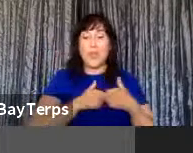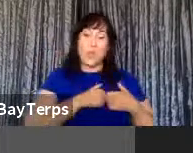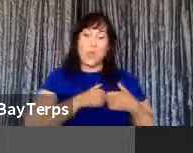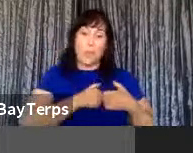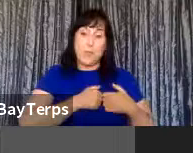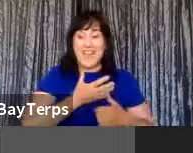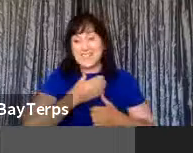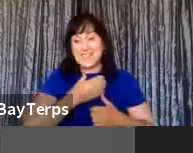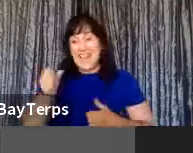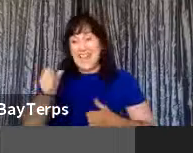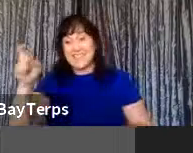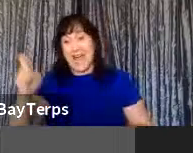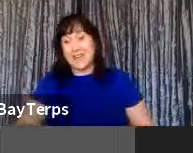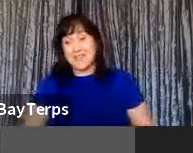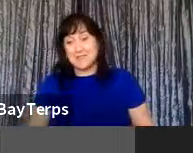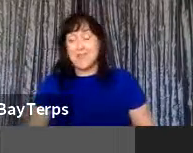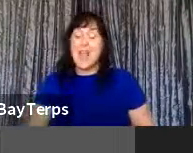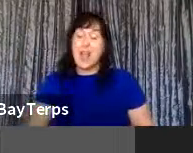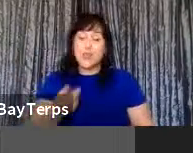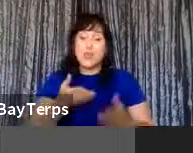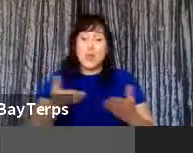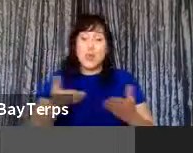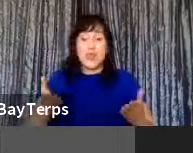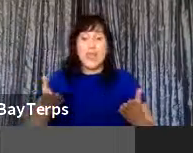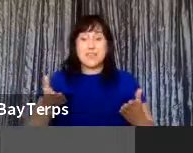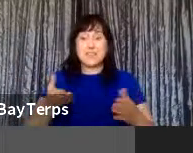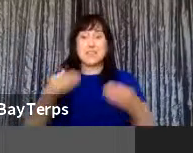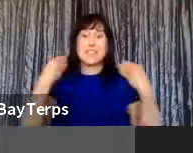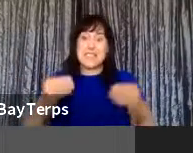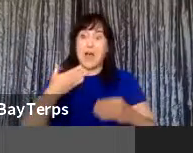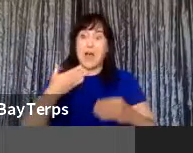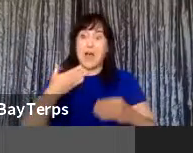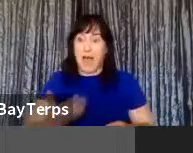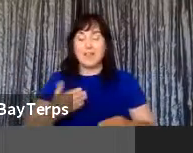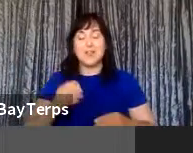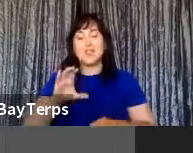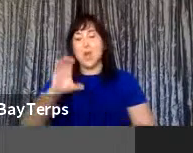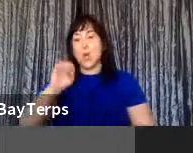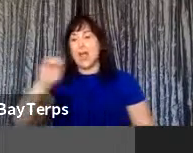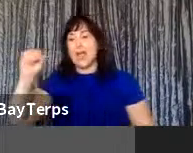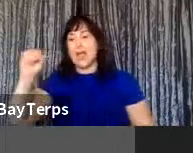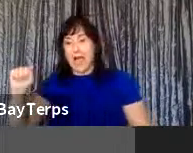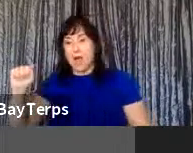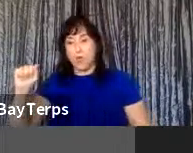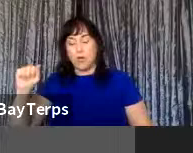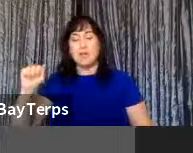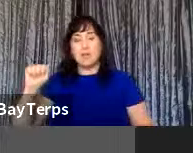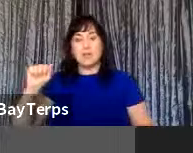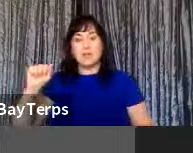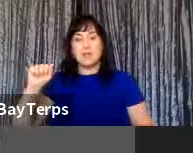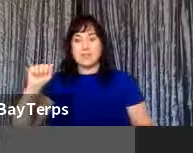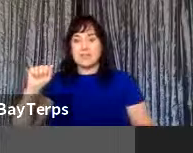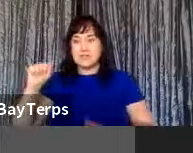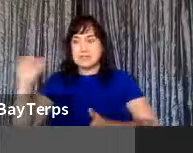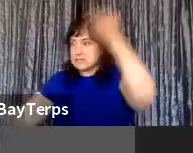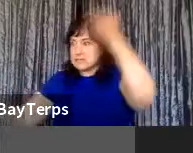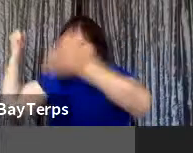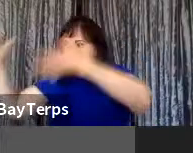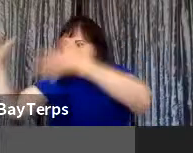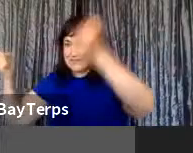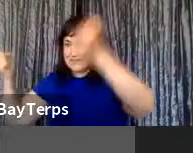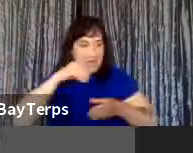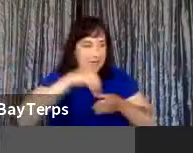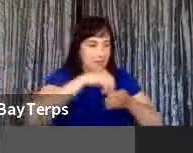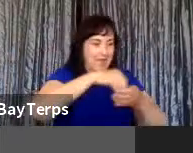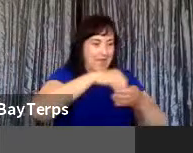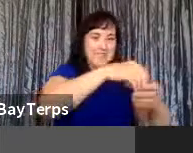two things sell quite well, we suddenly find that cacao is being taken by these European nations and being planted out in the colonies which they're